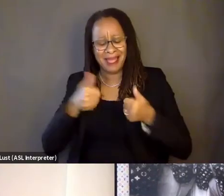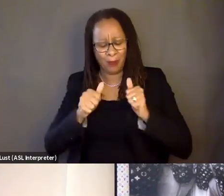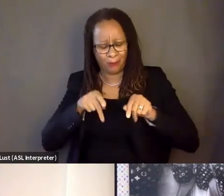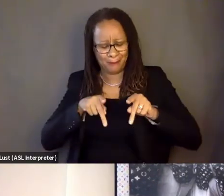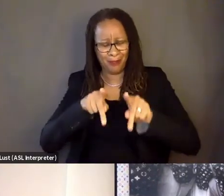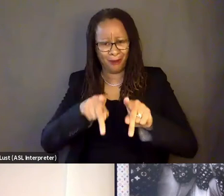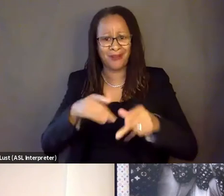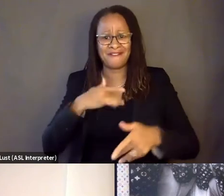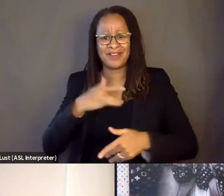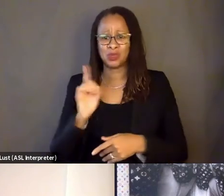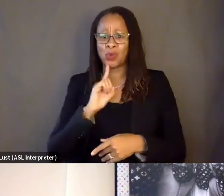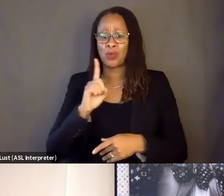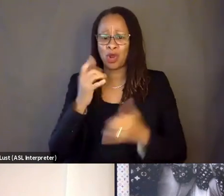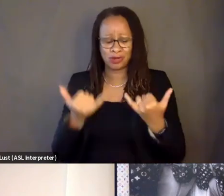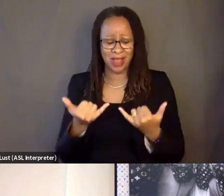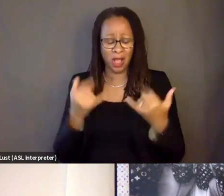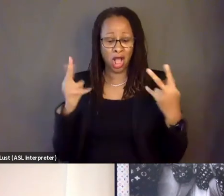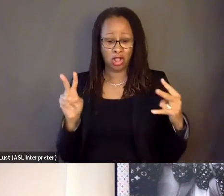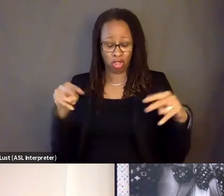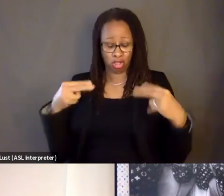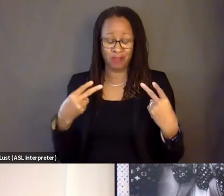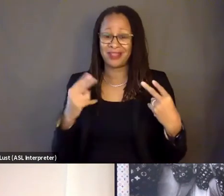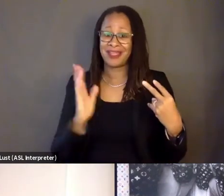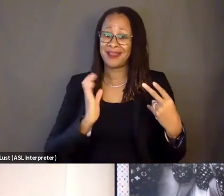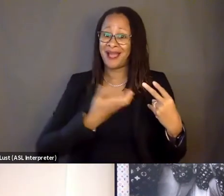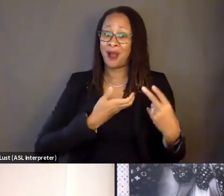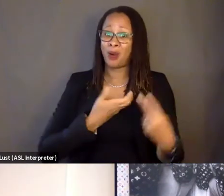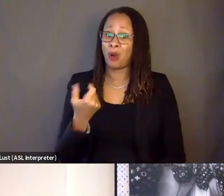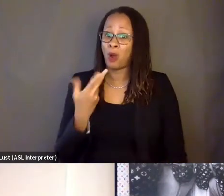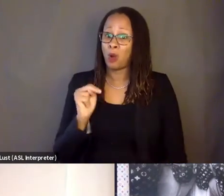ways to where we are in 2020, looking at our own general election.